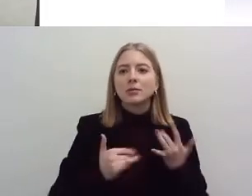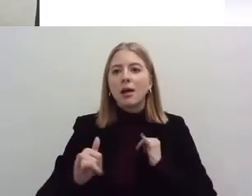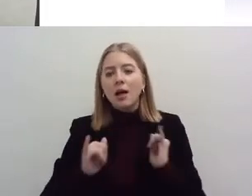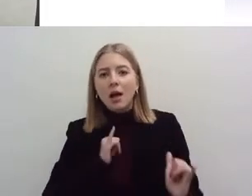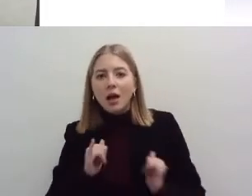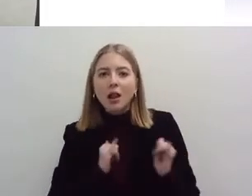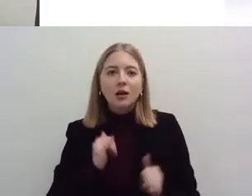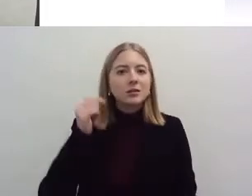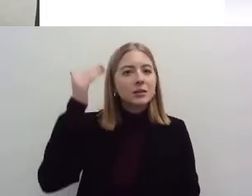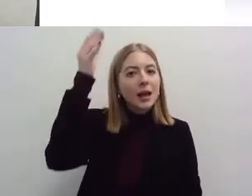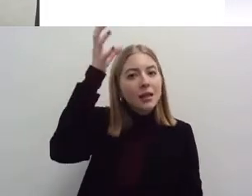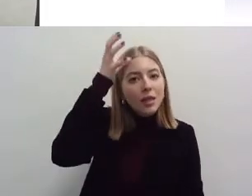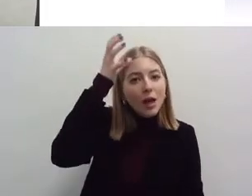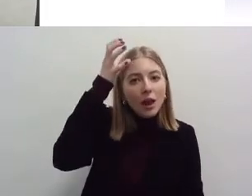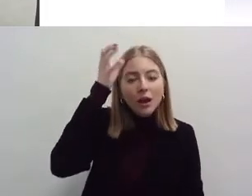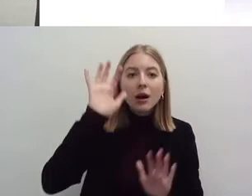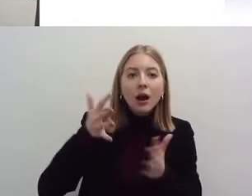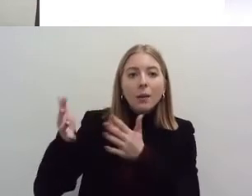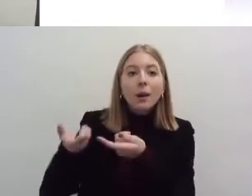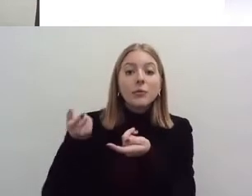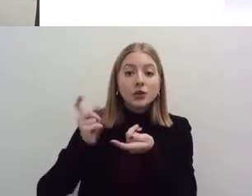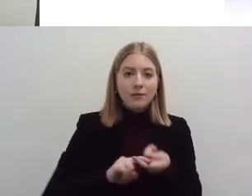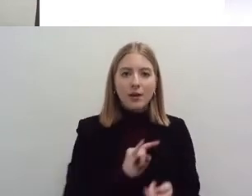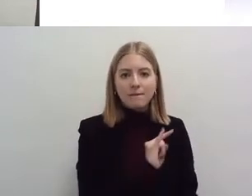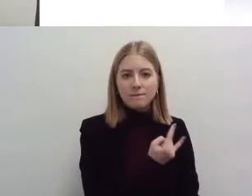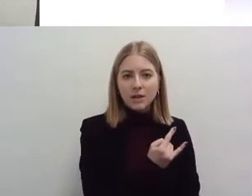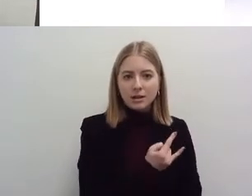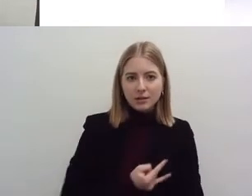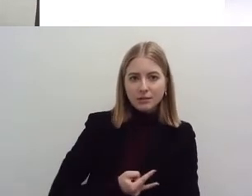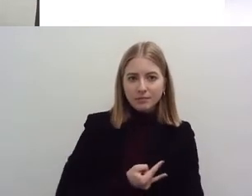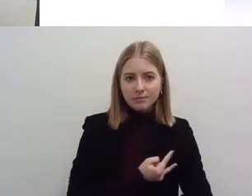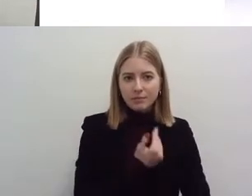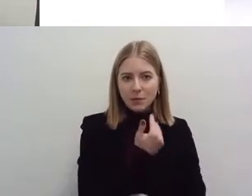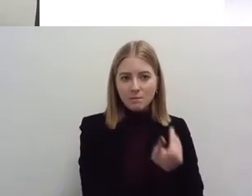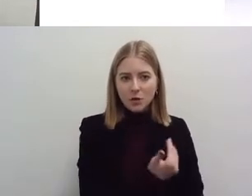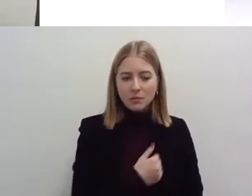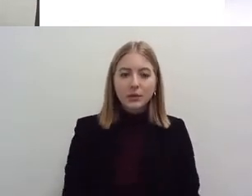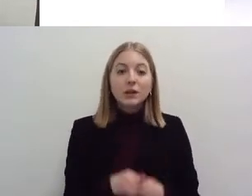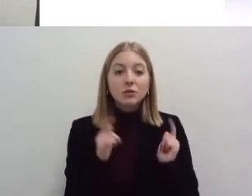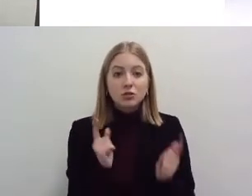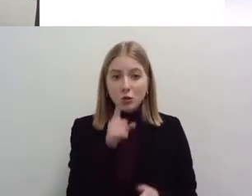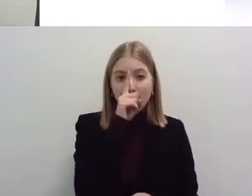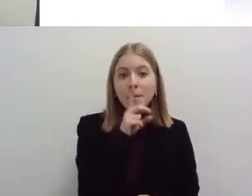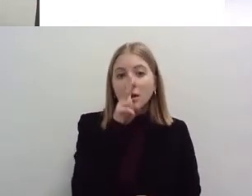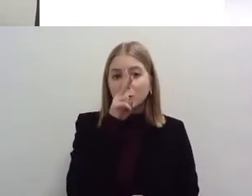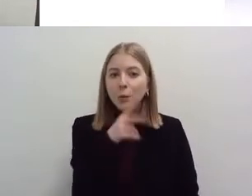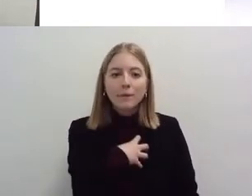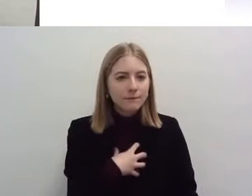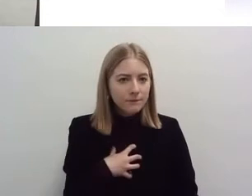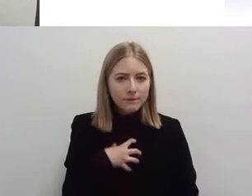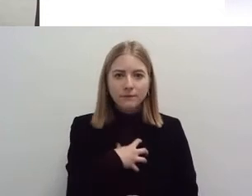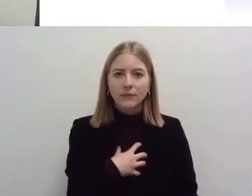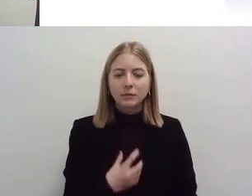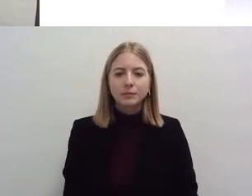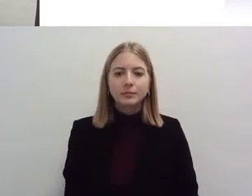critical period in life. We also know that a child's ability to trust, to